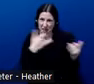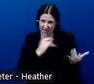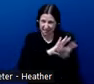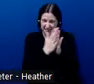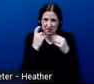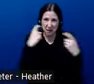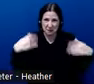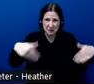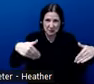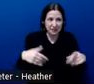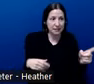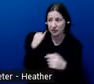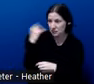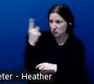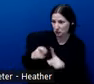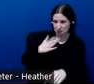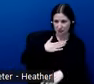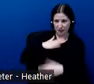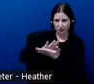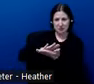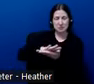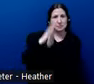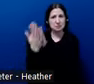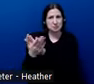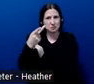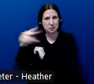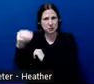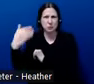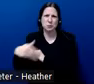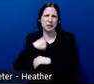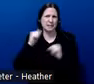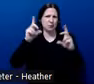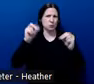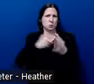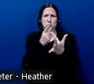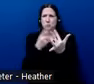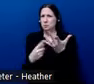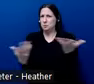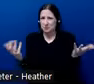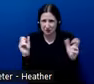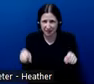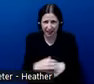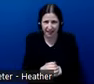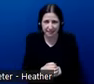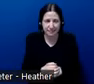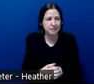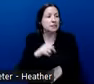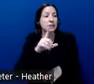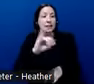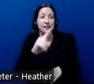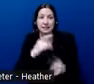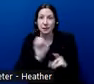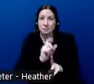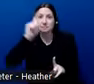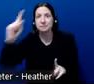like I could do a lot now. I think I'm going to be researching a lot of her a bit. Liz Truss may be across the pond now, but she's hopefully inspiring other